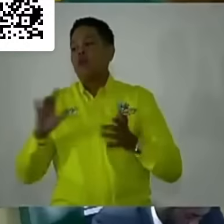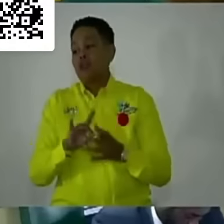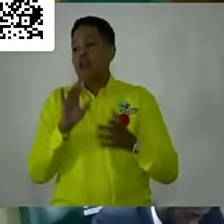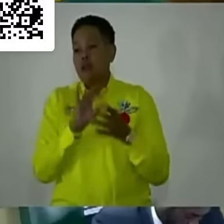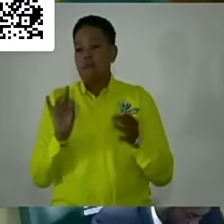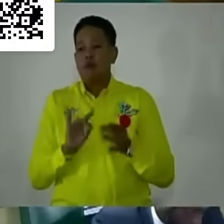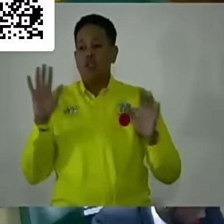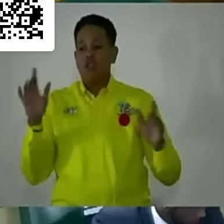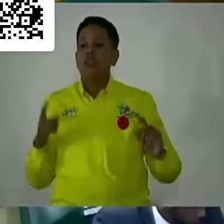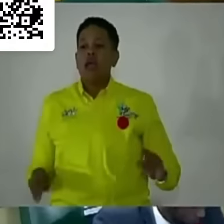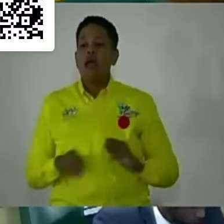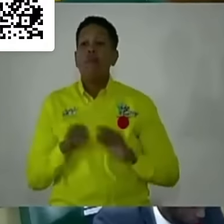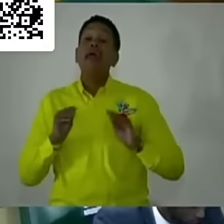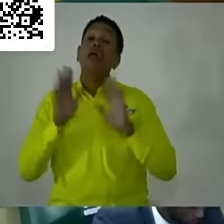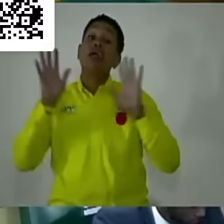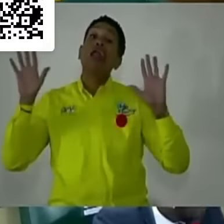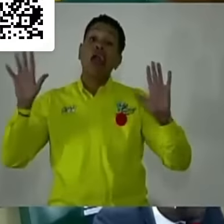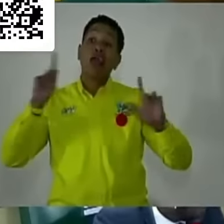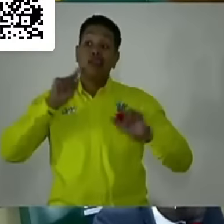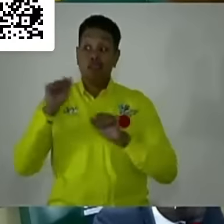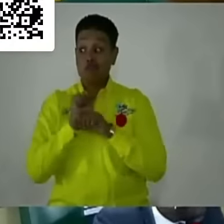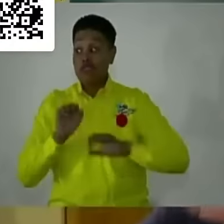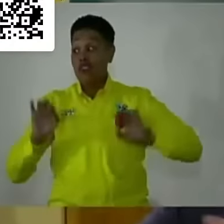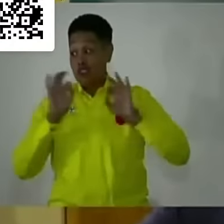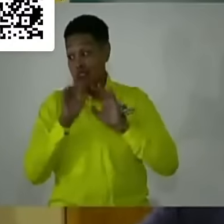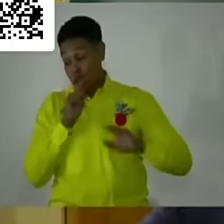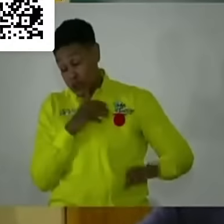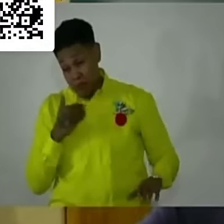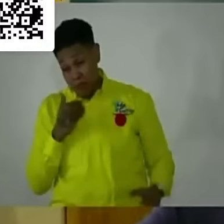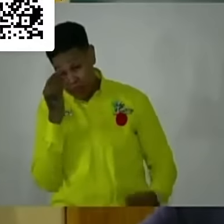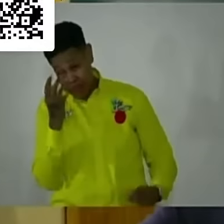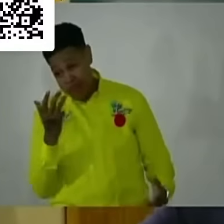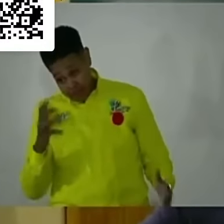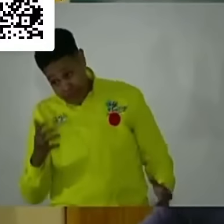motion. Clearly, it is critical, as the member had said.